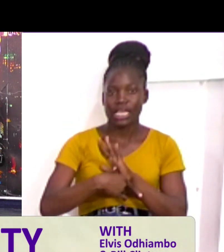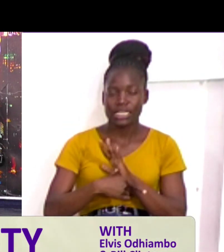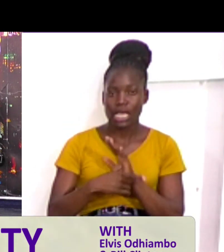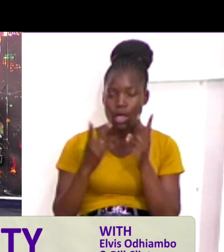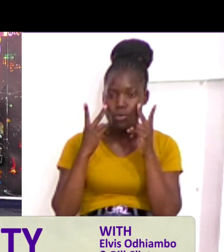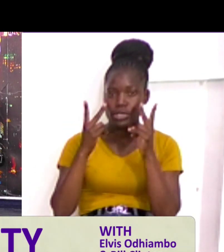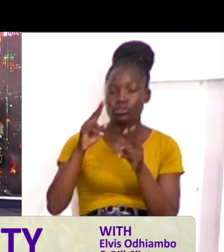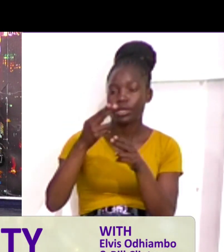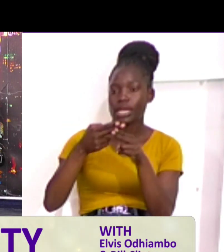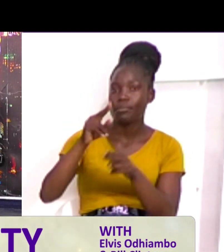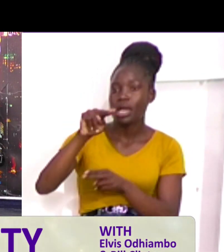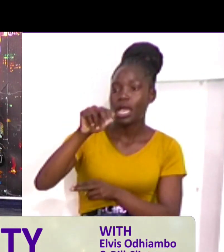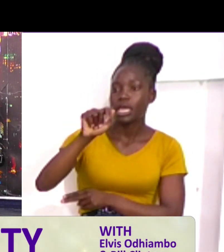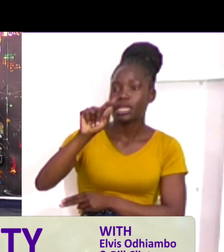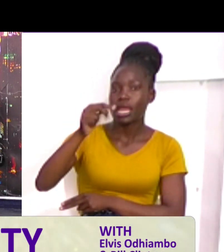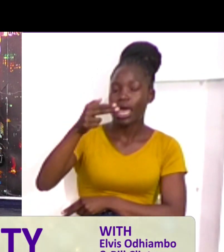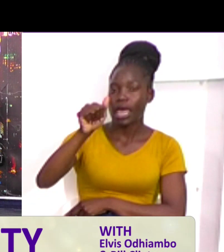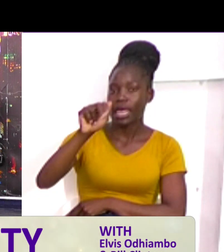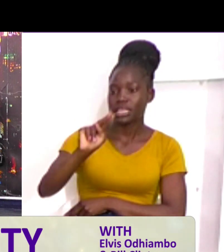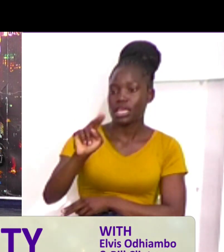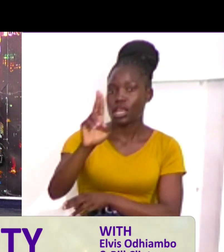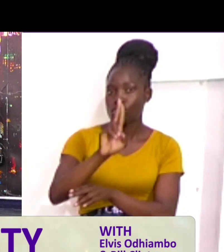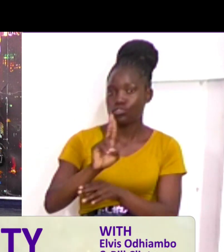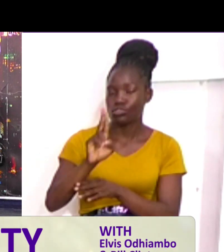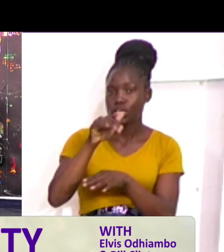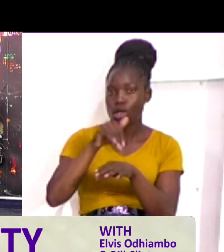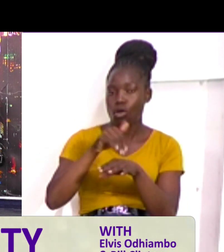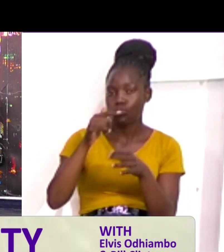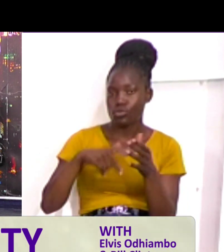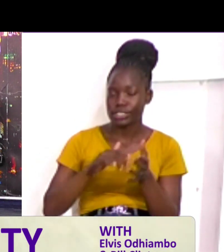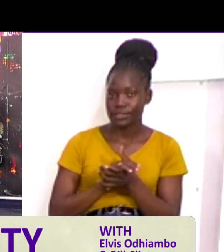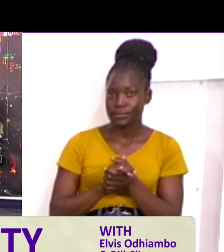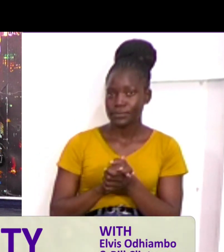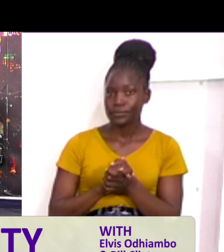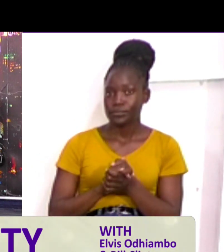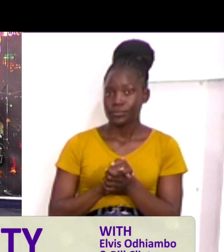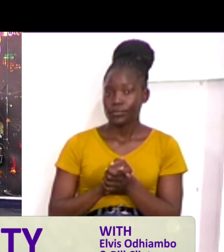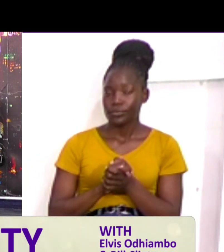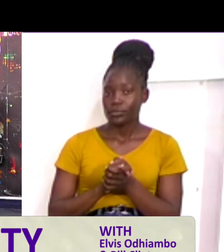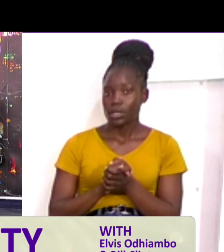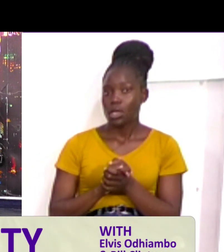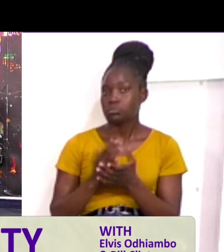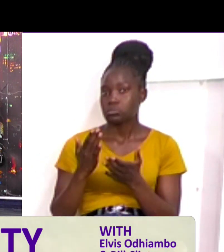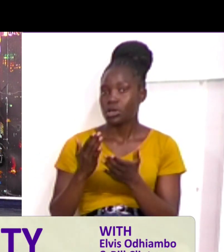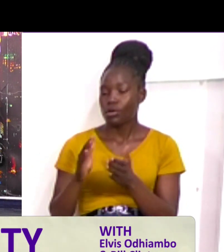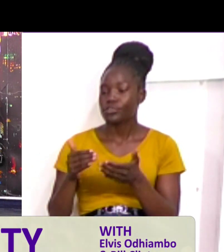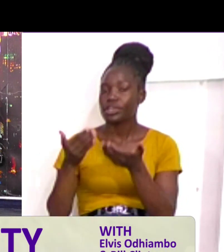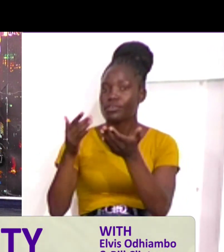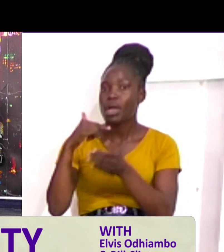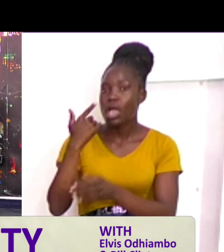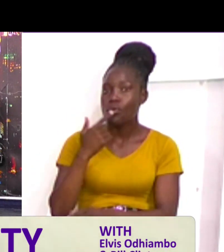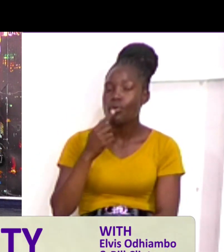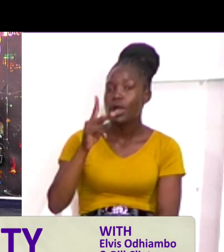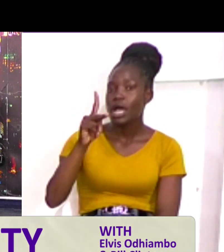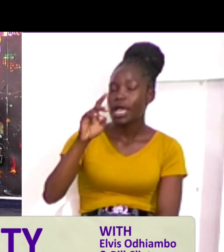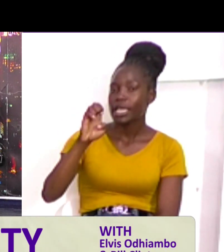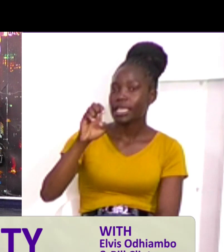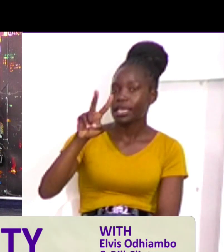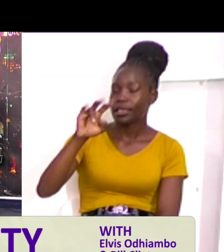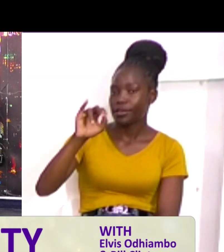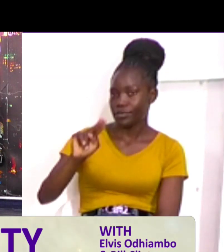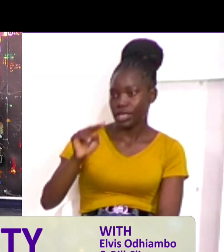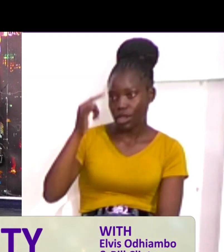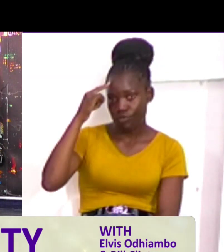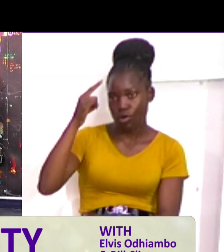saw Nathan Ake capitalizing on a set piece provided by Kevin De Bruyne back in action for Manchester